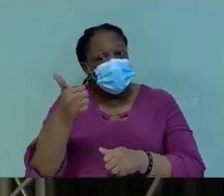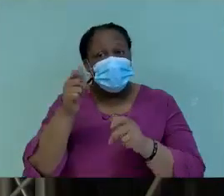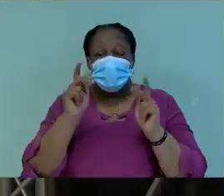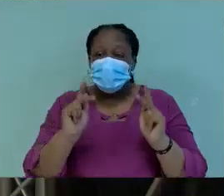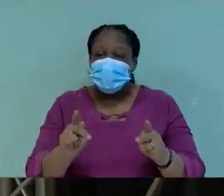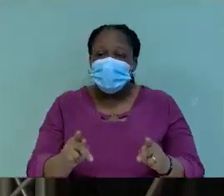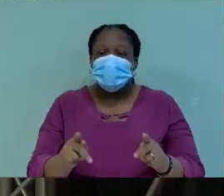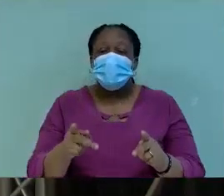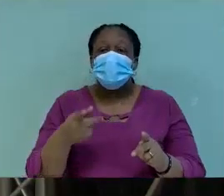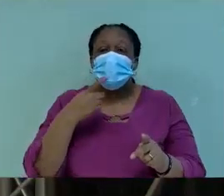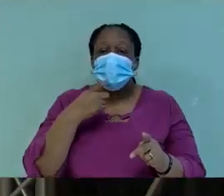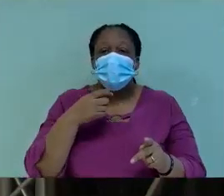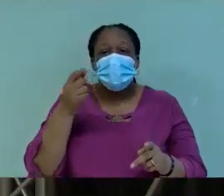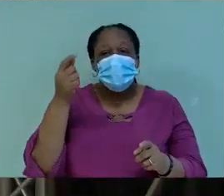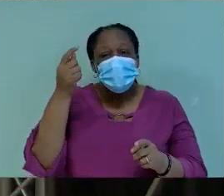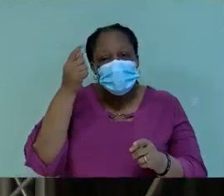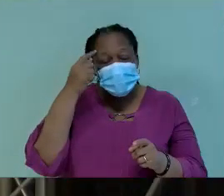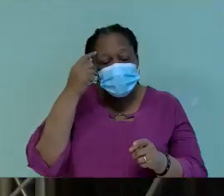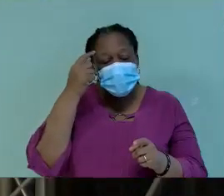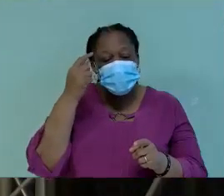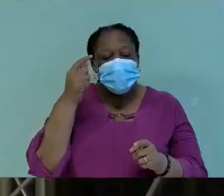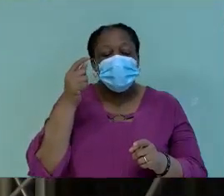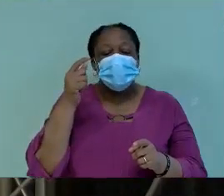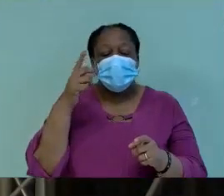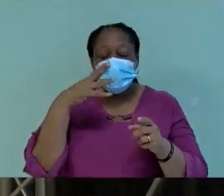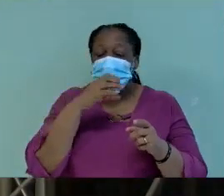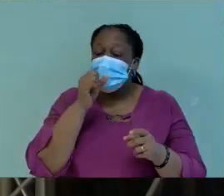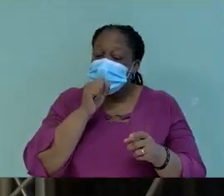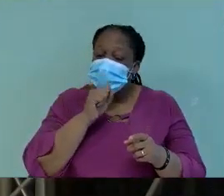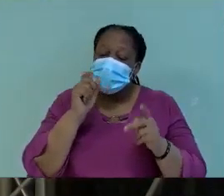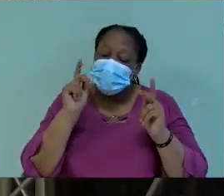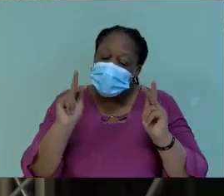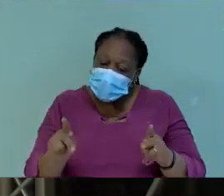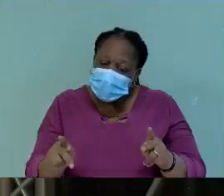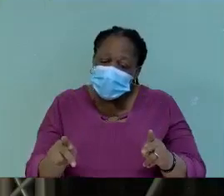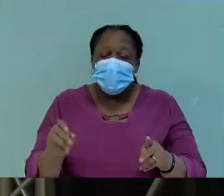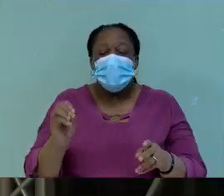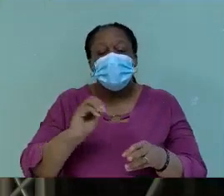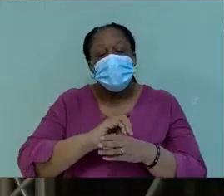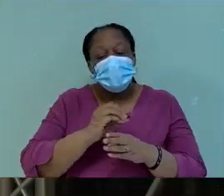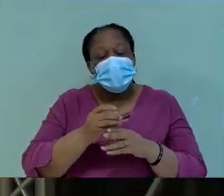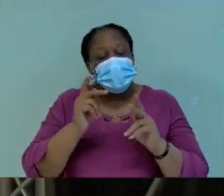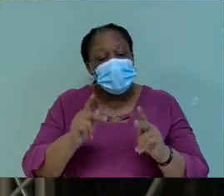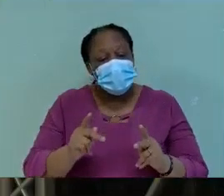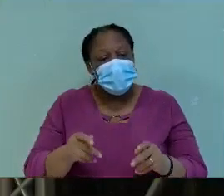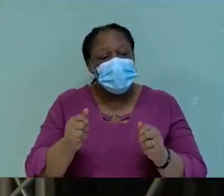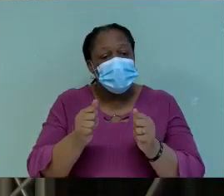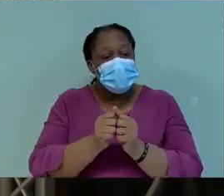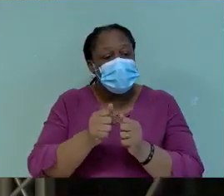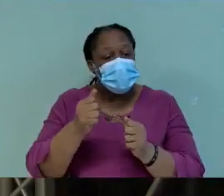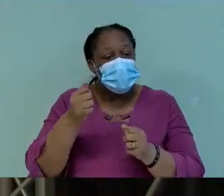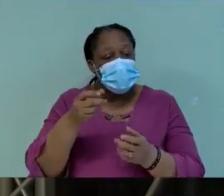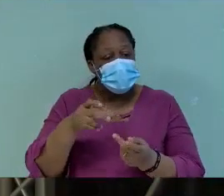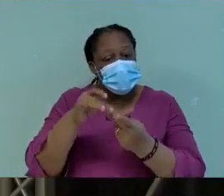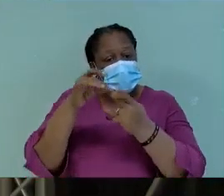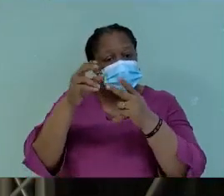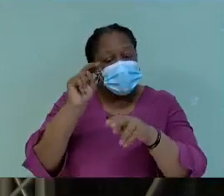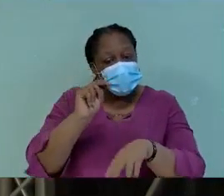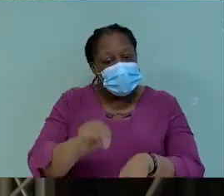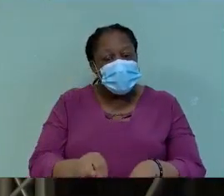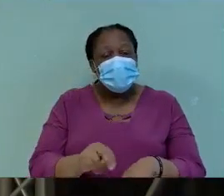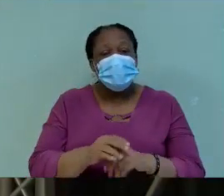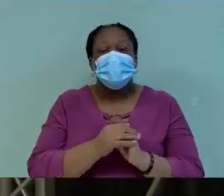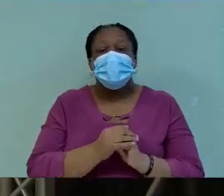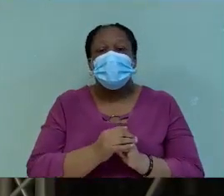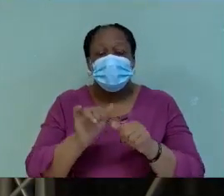or particularly the vulnerable and the older adults in your community and in your social network. Stay connected